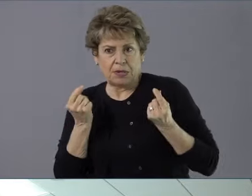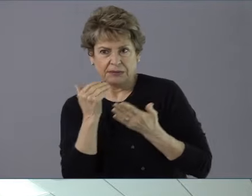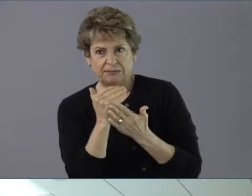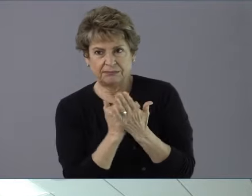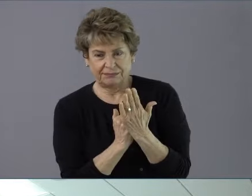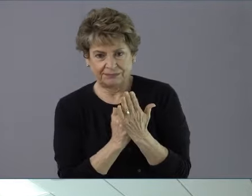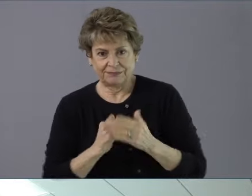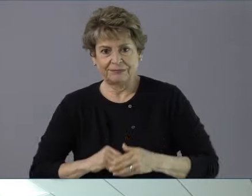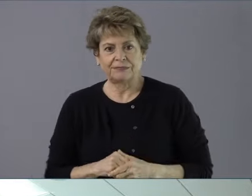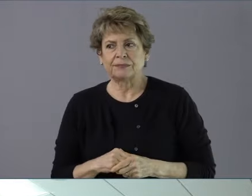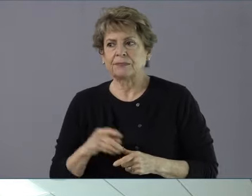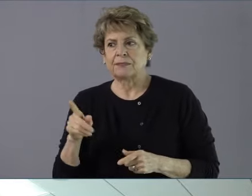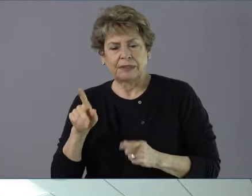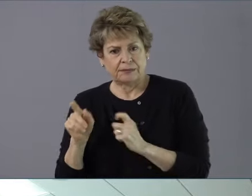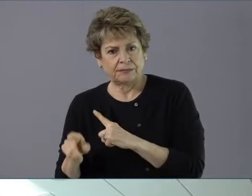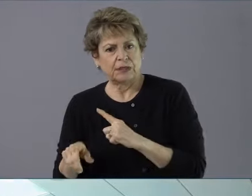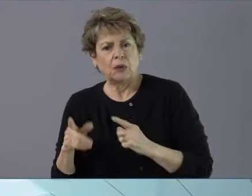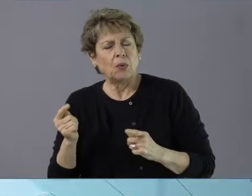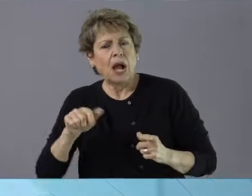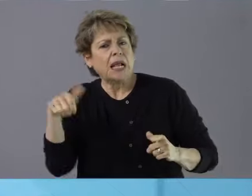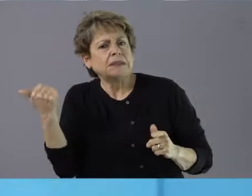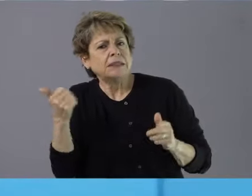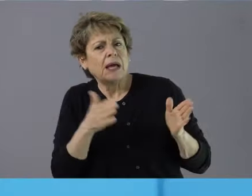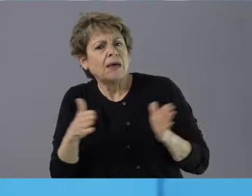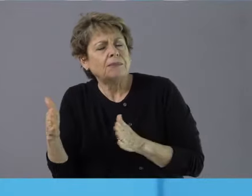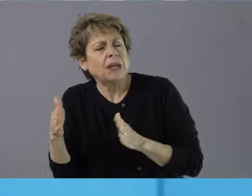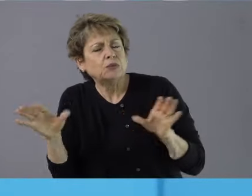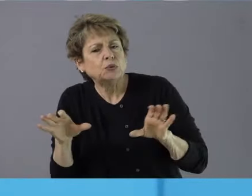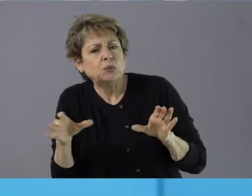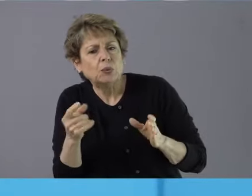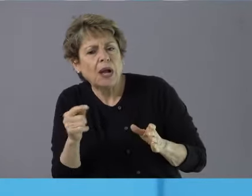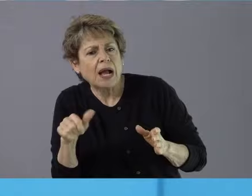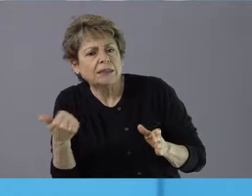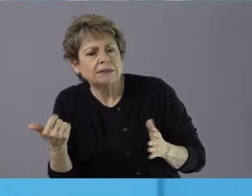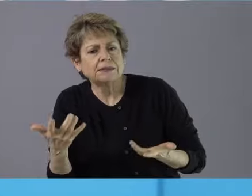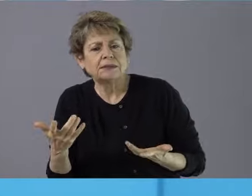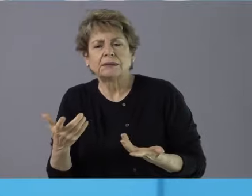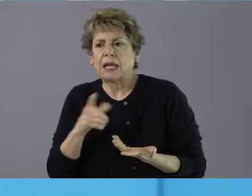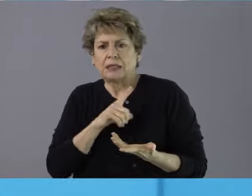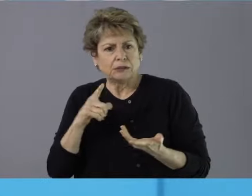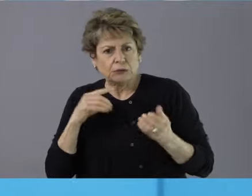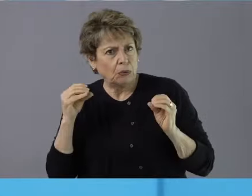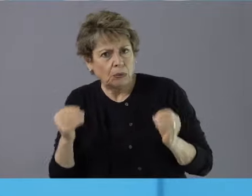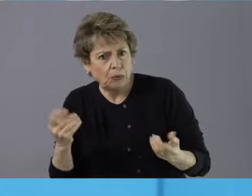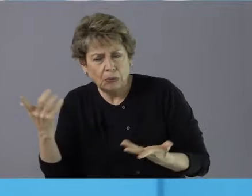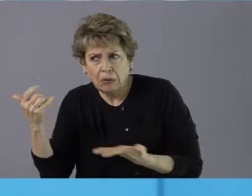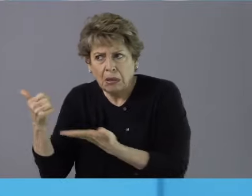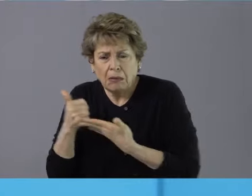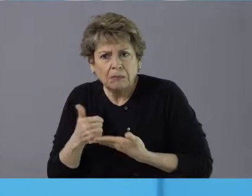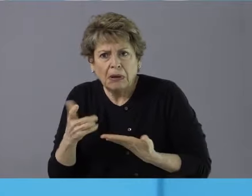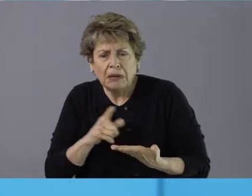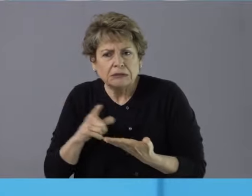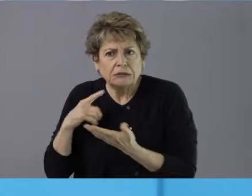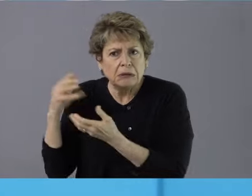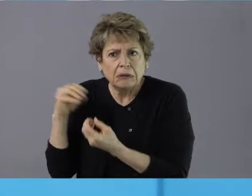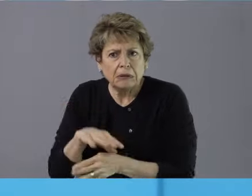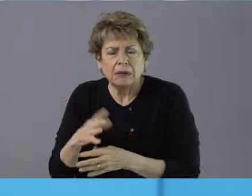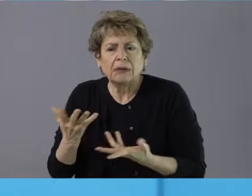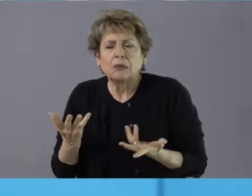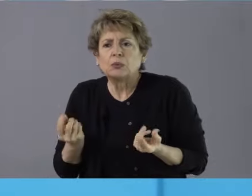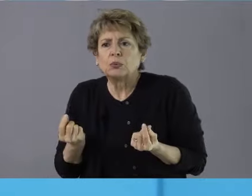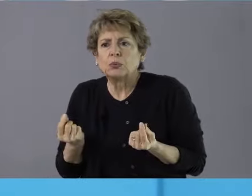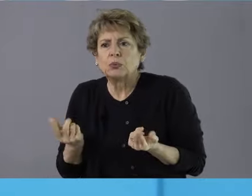help? Well, first I want to say I want legislative help on this. The legislature was on board for